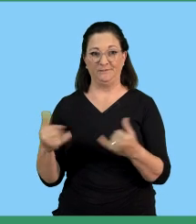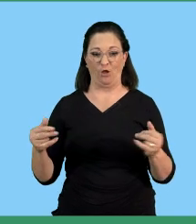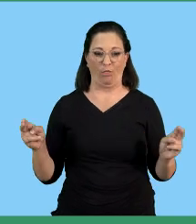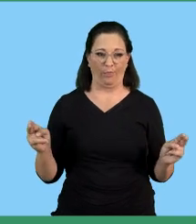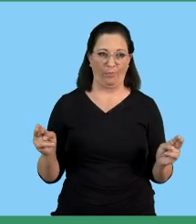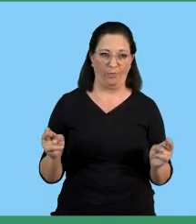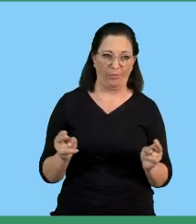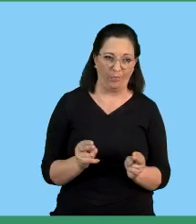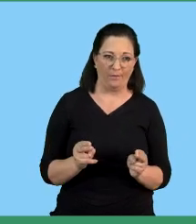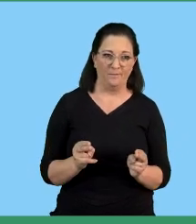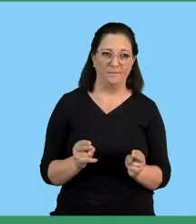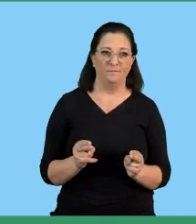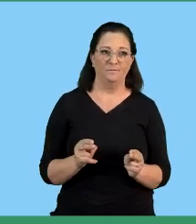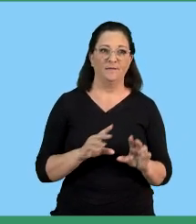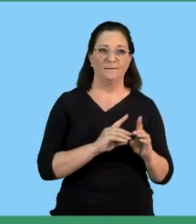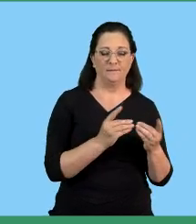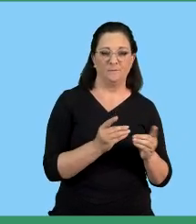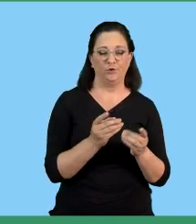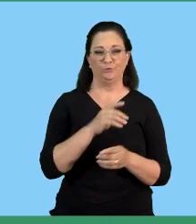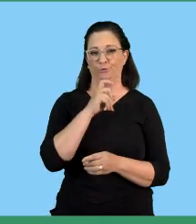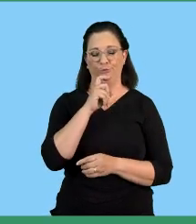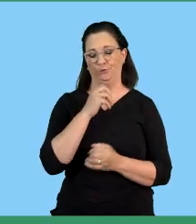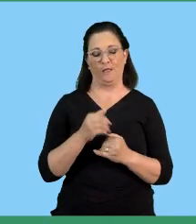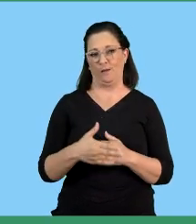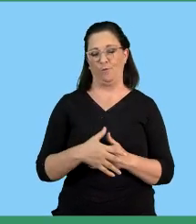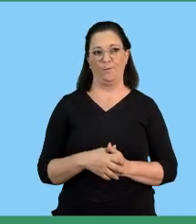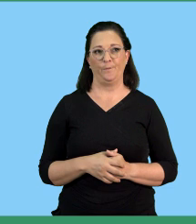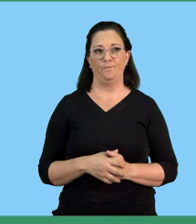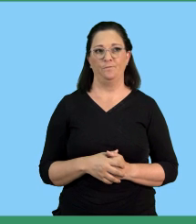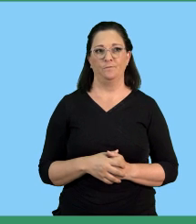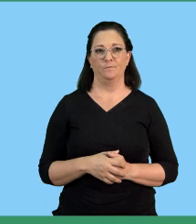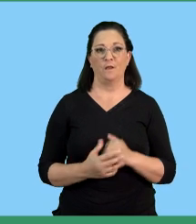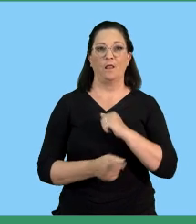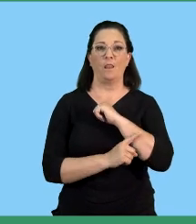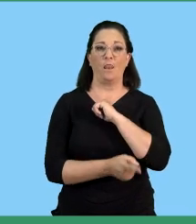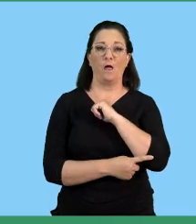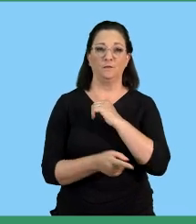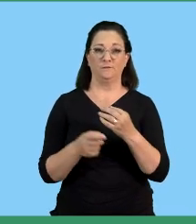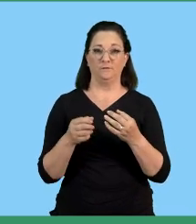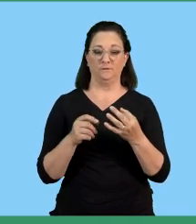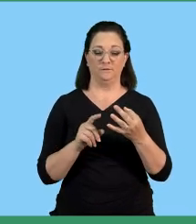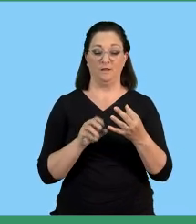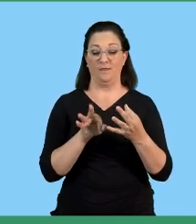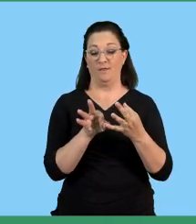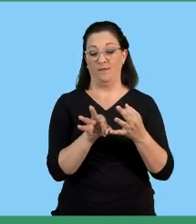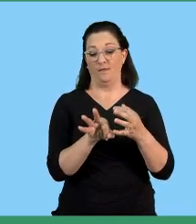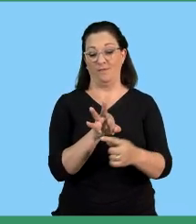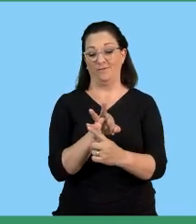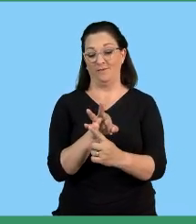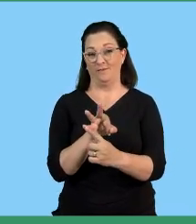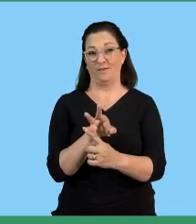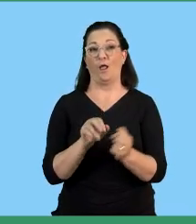becoming redundant, no longer of use. Right, the last one is liquidation, which is the